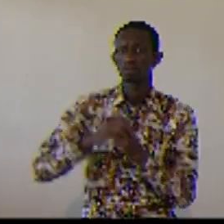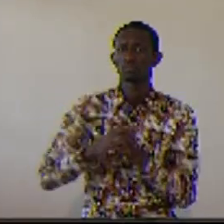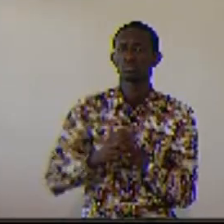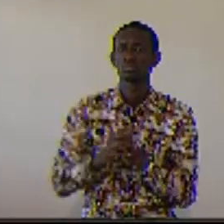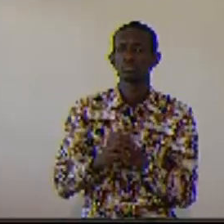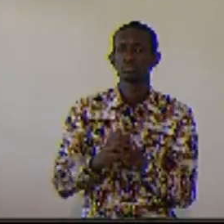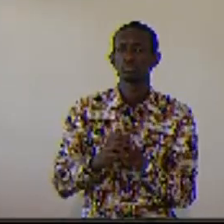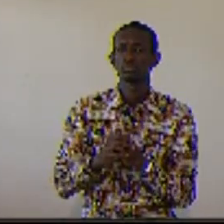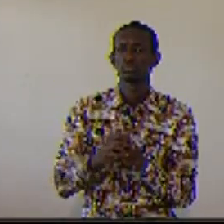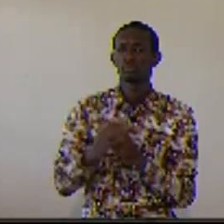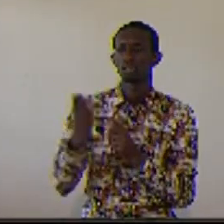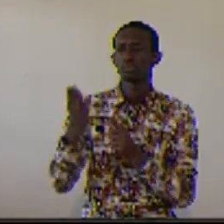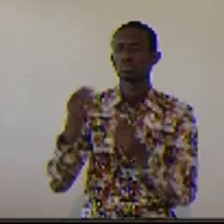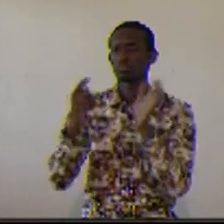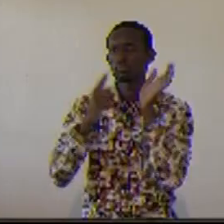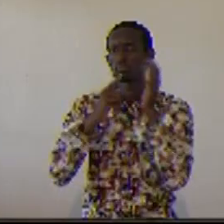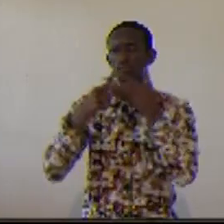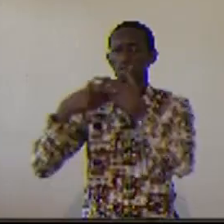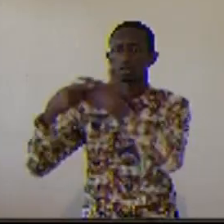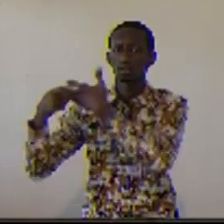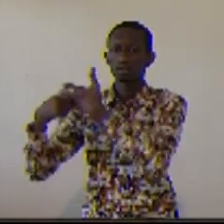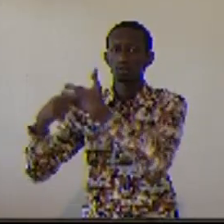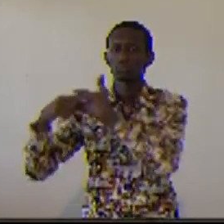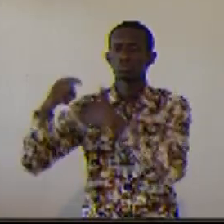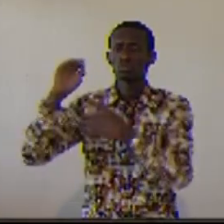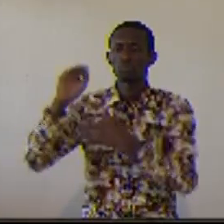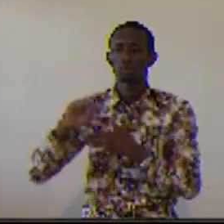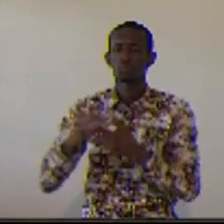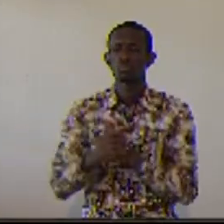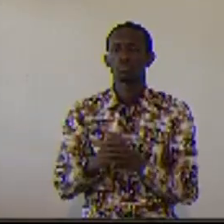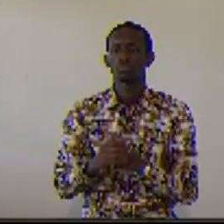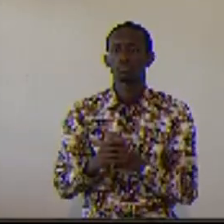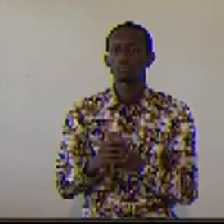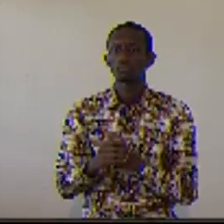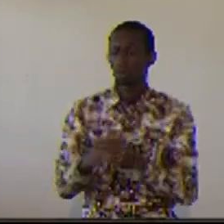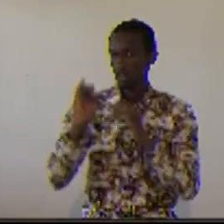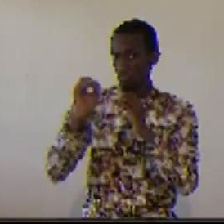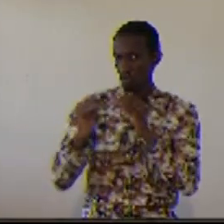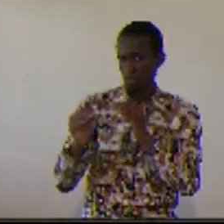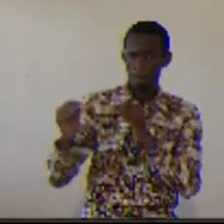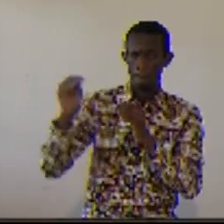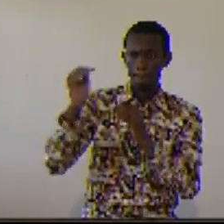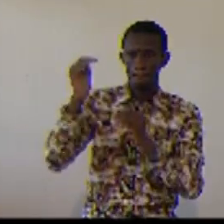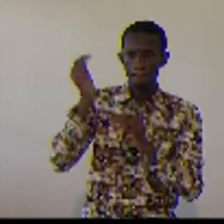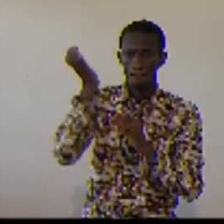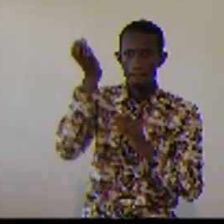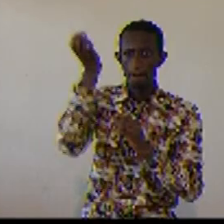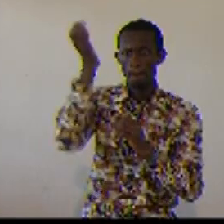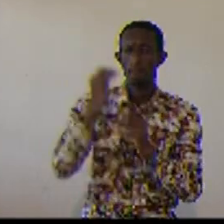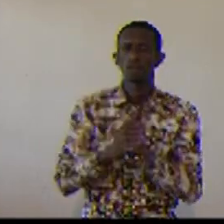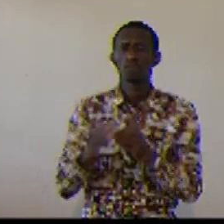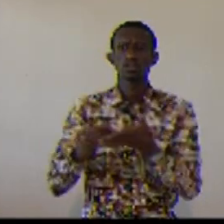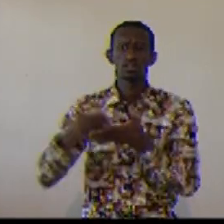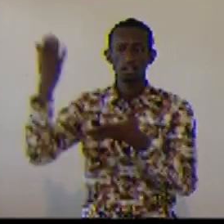pKa is the negative log of Ka. The higher the value of the Ka,